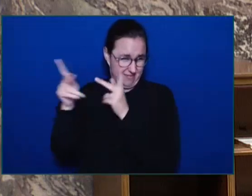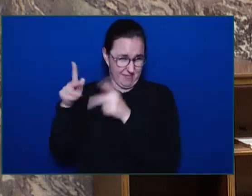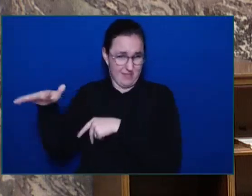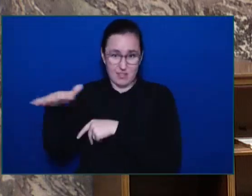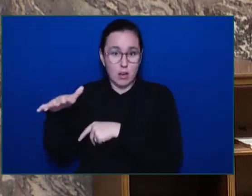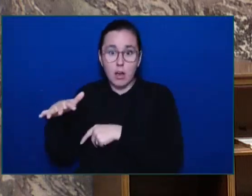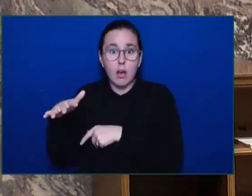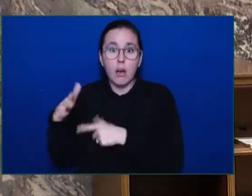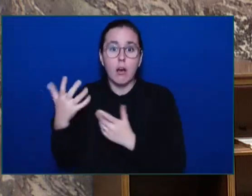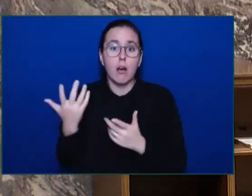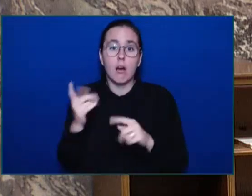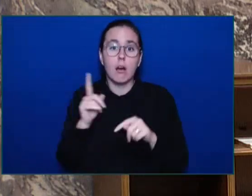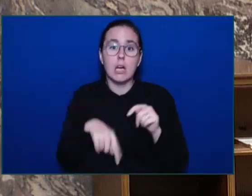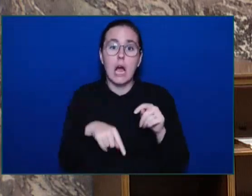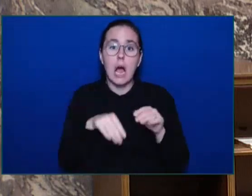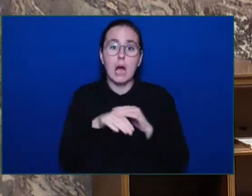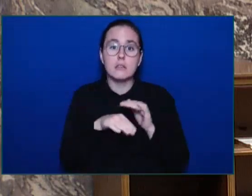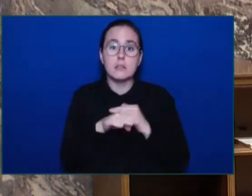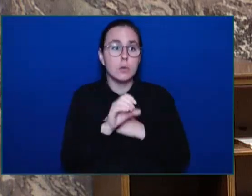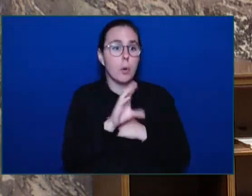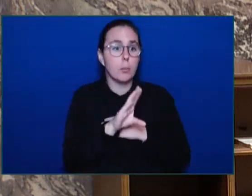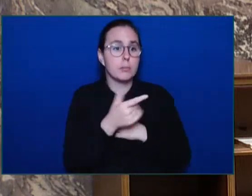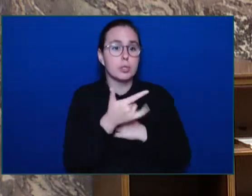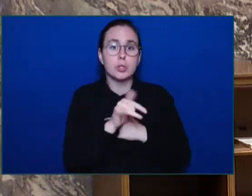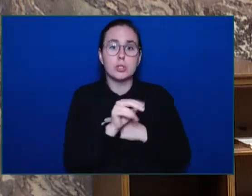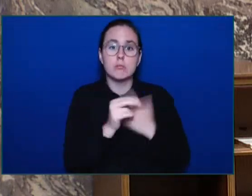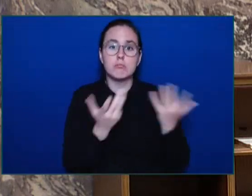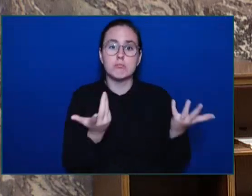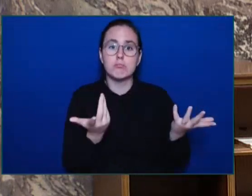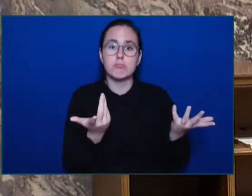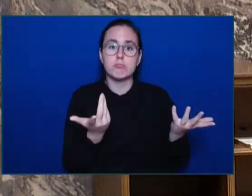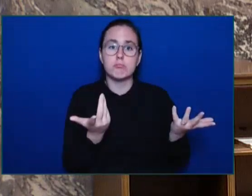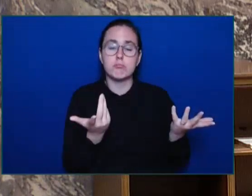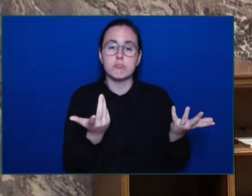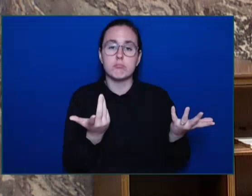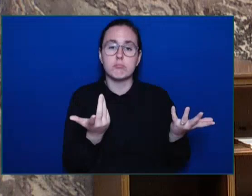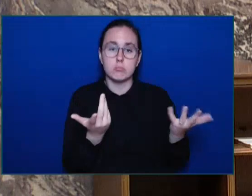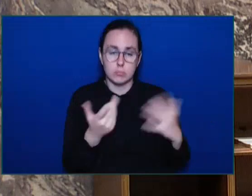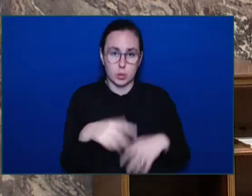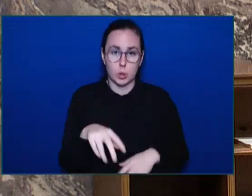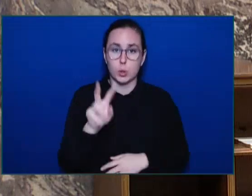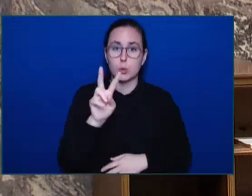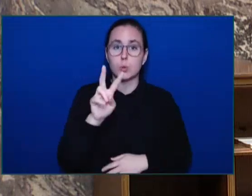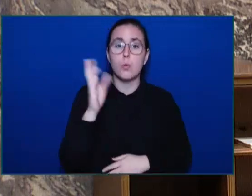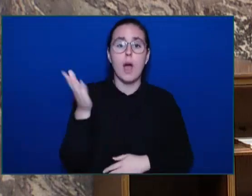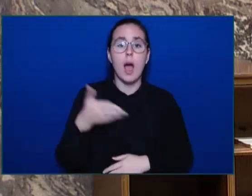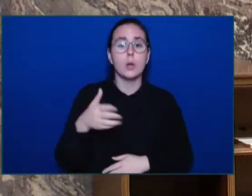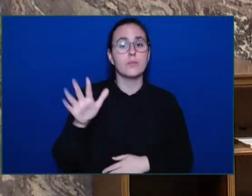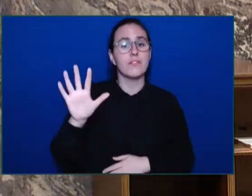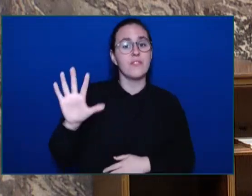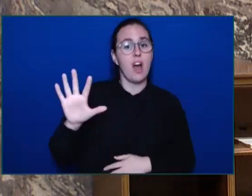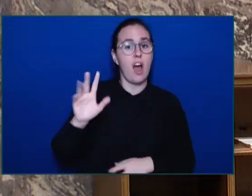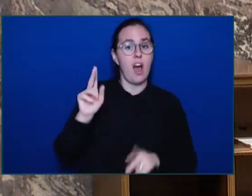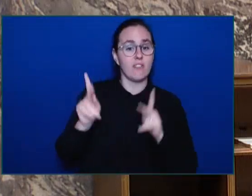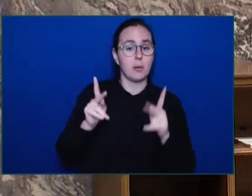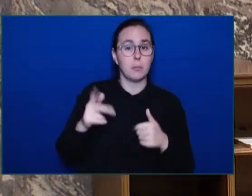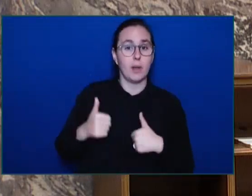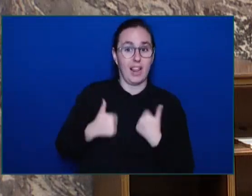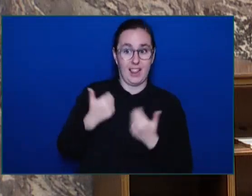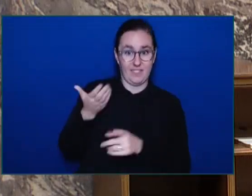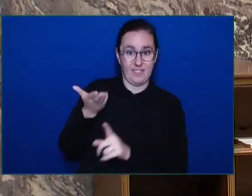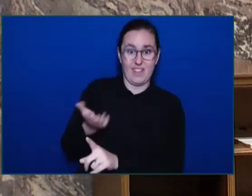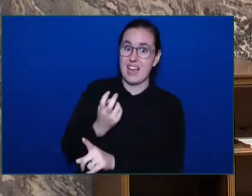further complicated by the fact that 2 in 5 Kamloopsians, or 50,000 people, do not have access to a